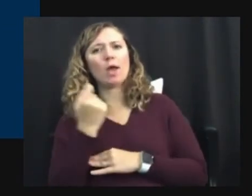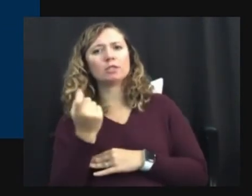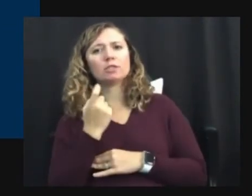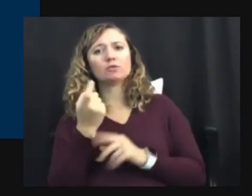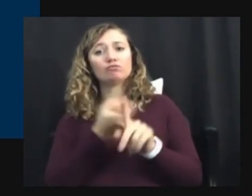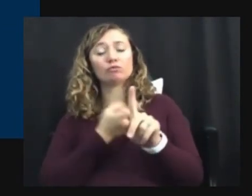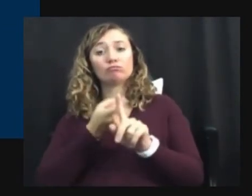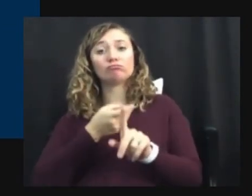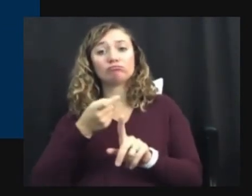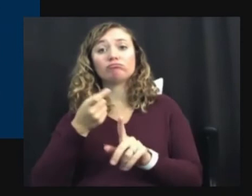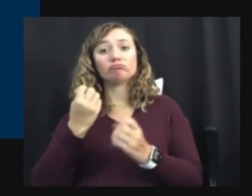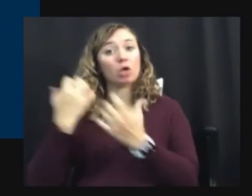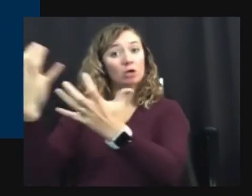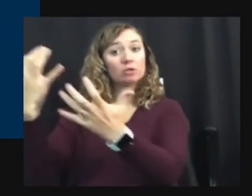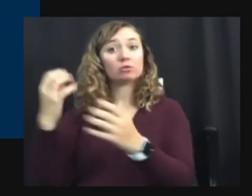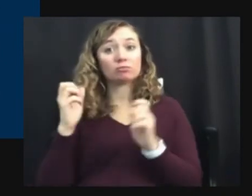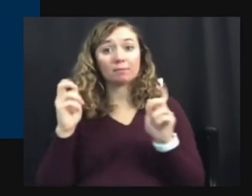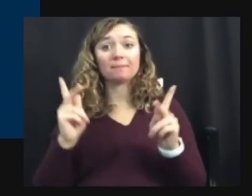the audience.